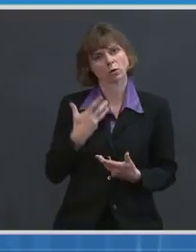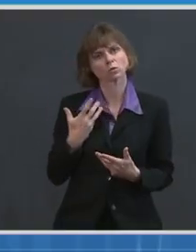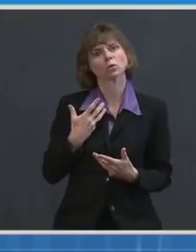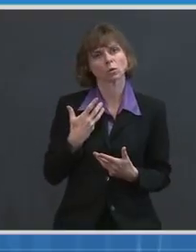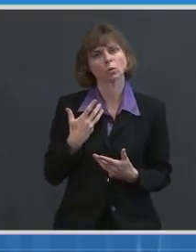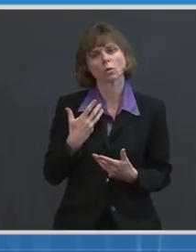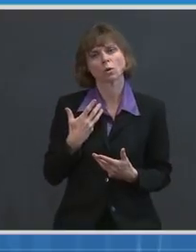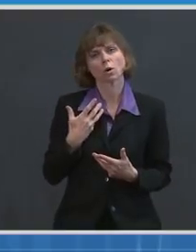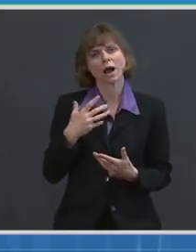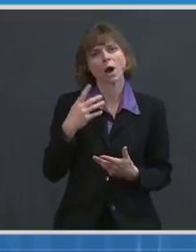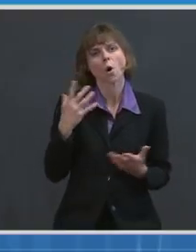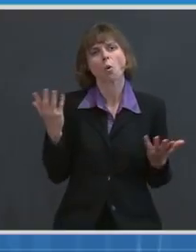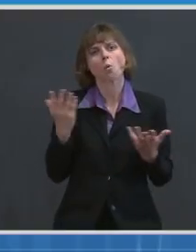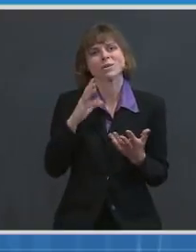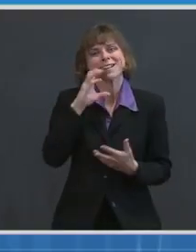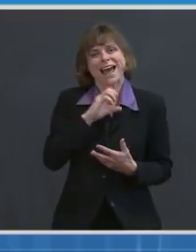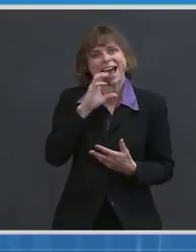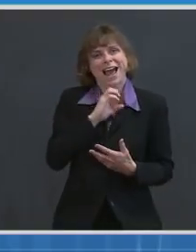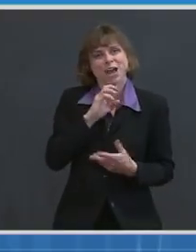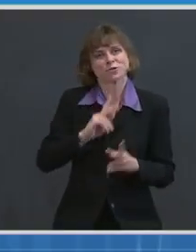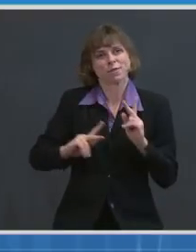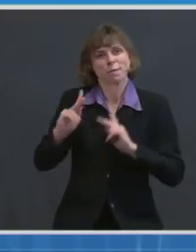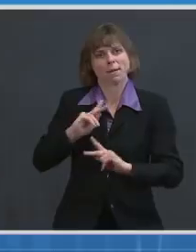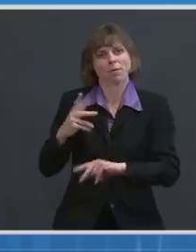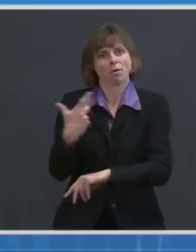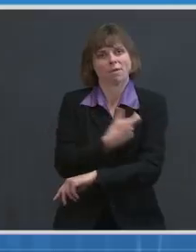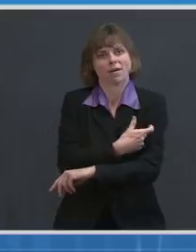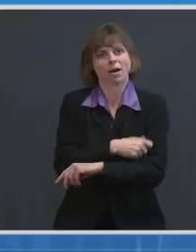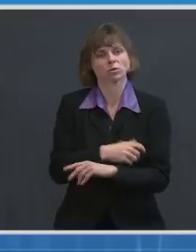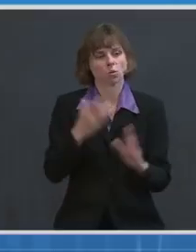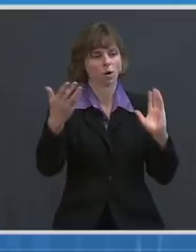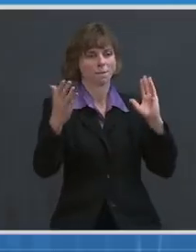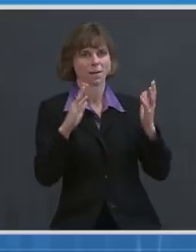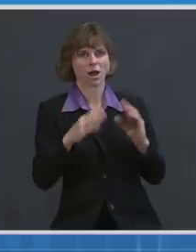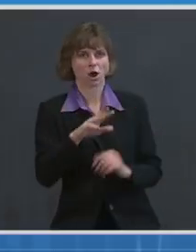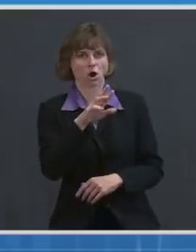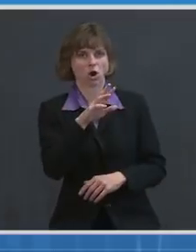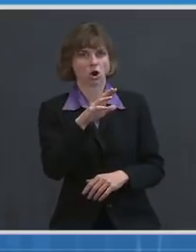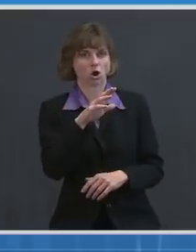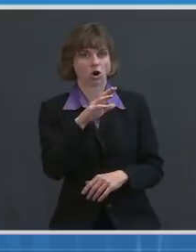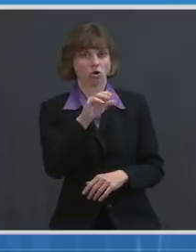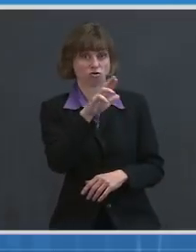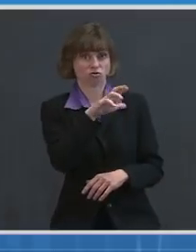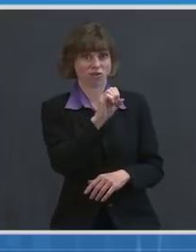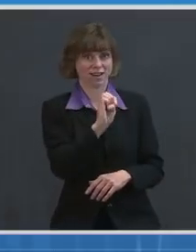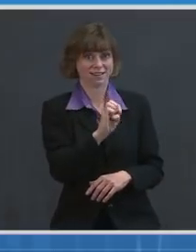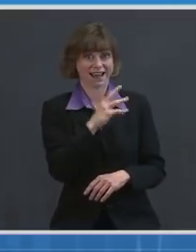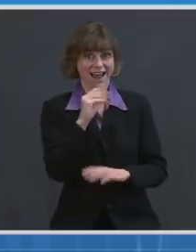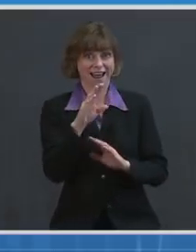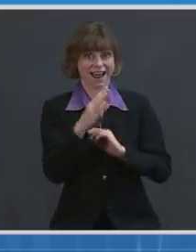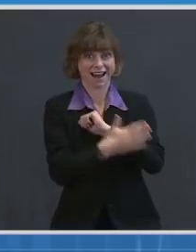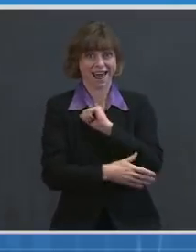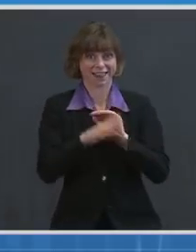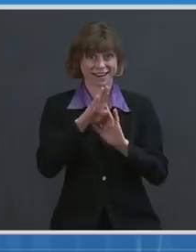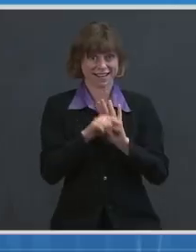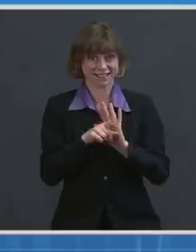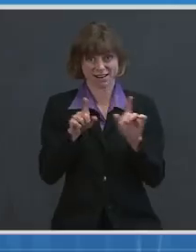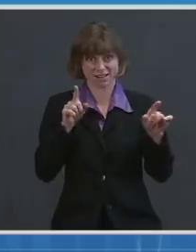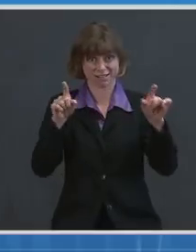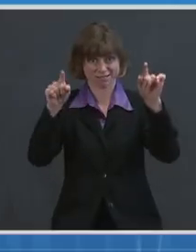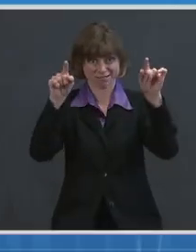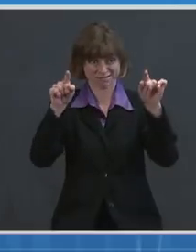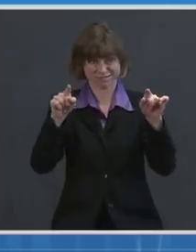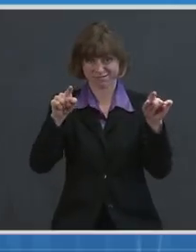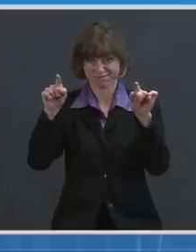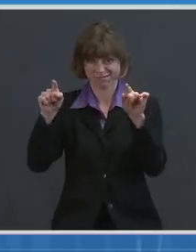who they're vaccinating. So contrast that with the data on the race and ethnicity of those same individuals. Again, we